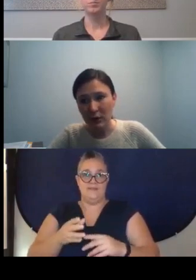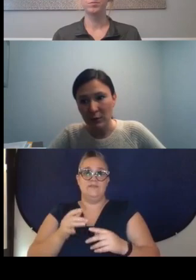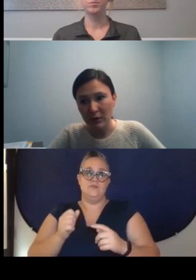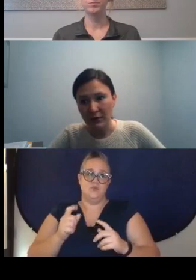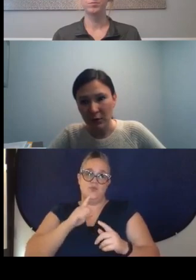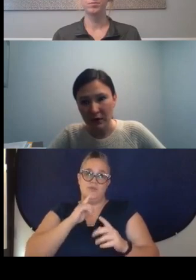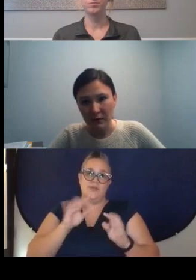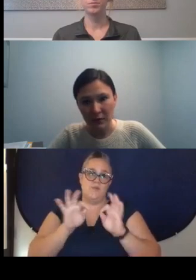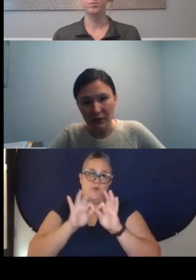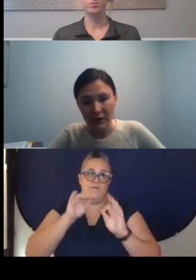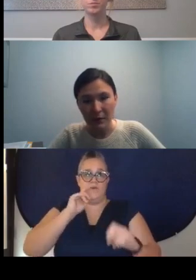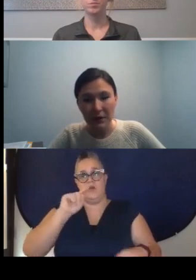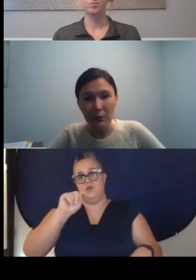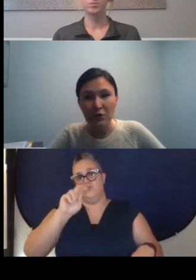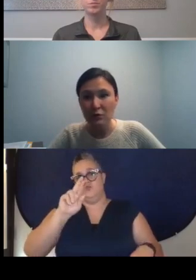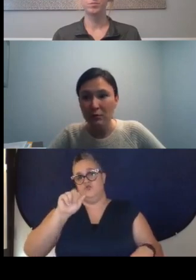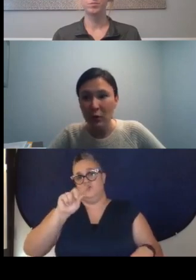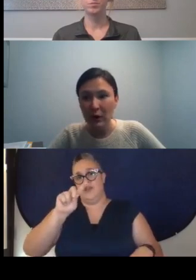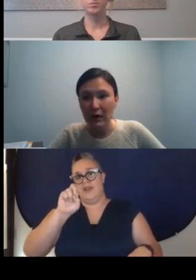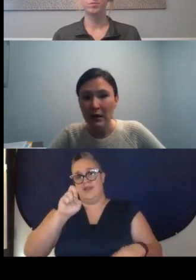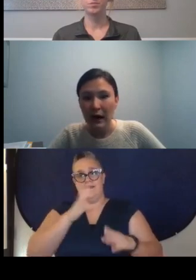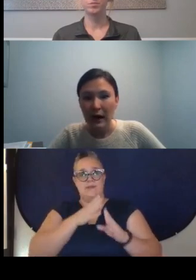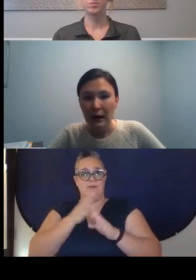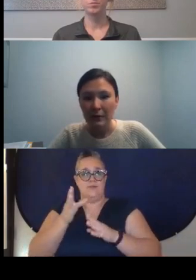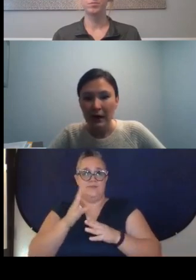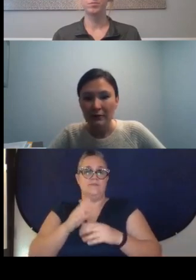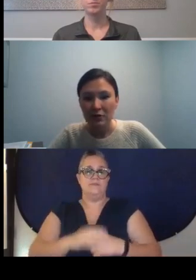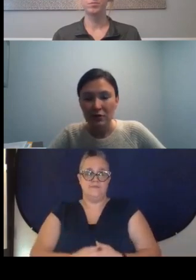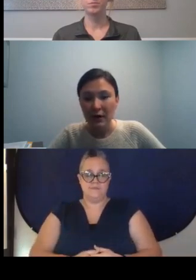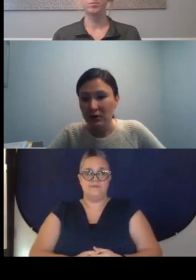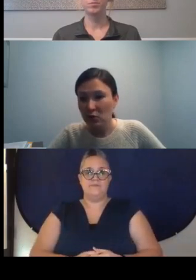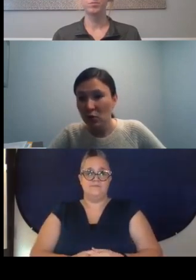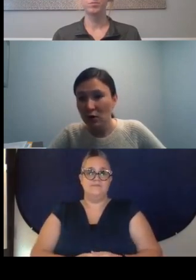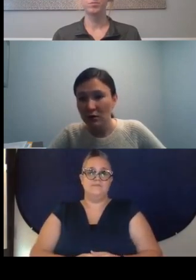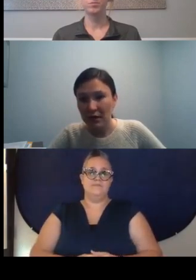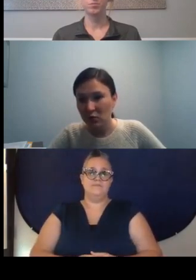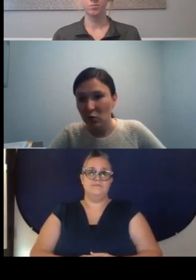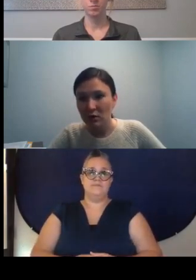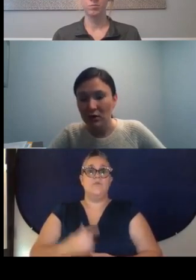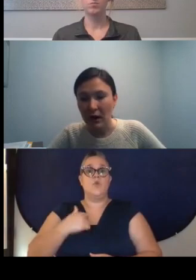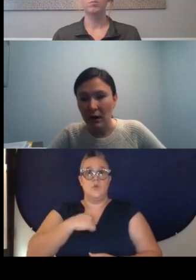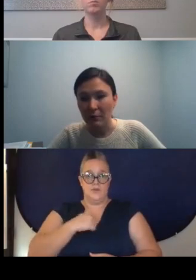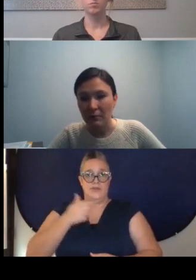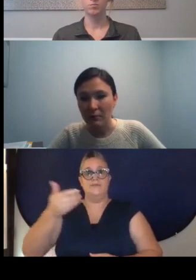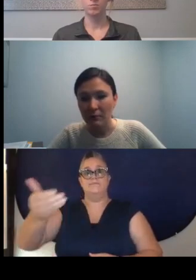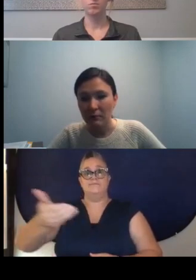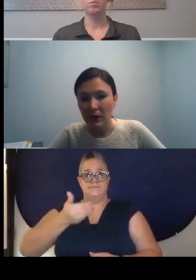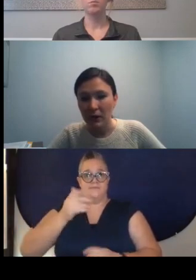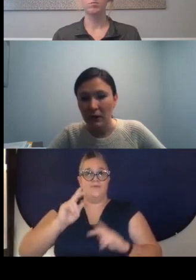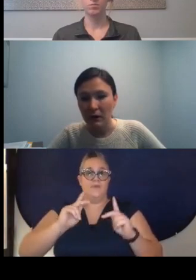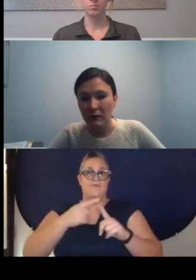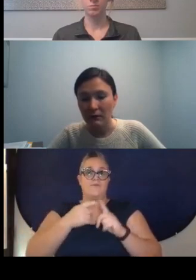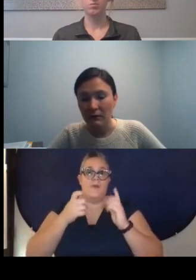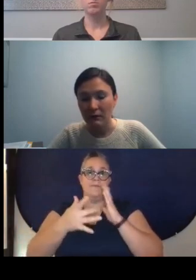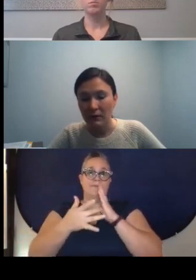area that we're evaluating within the company. We do employ kind of straight out of school, tech school,